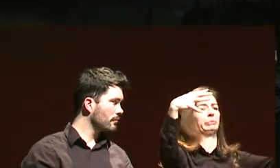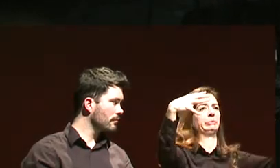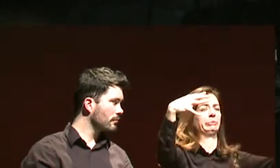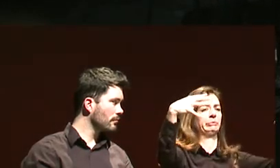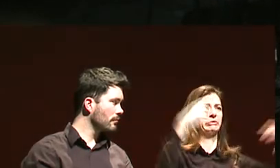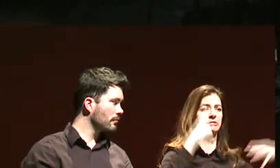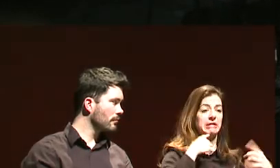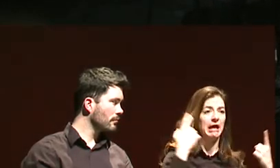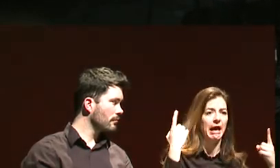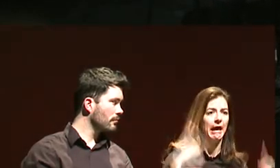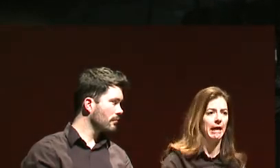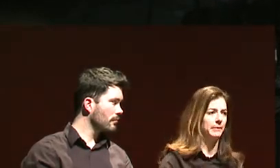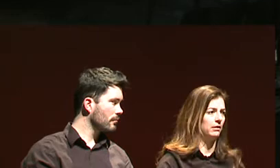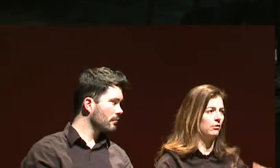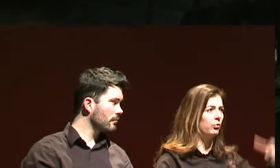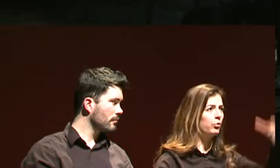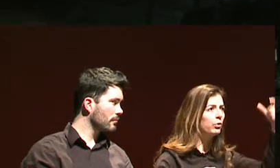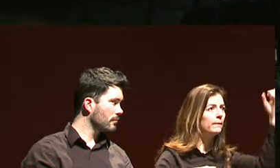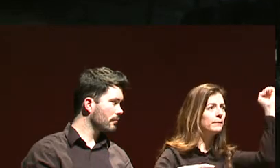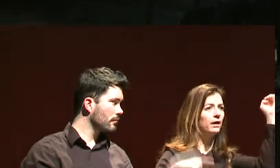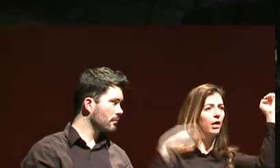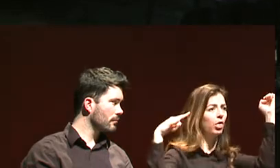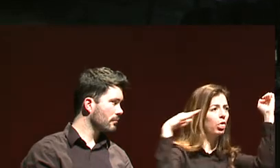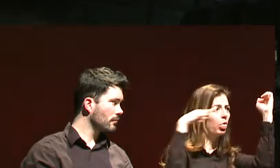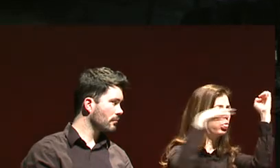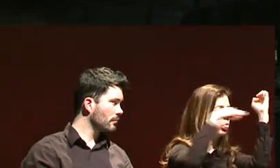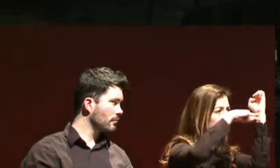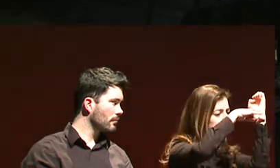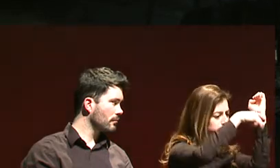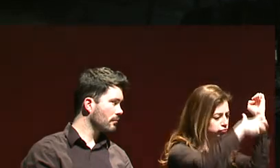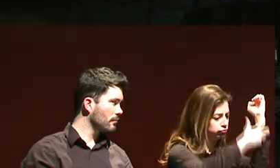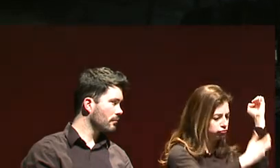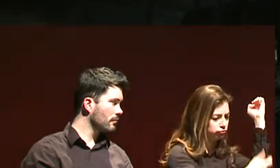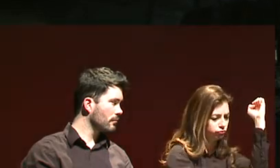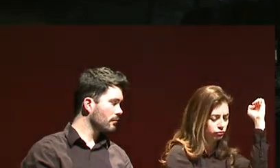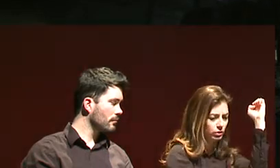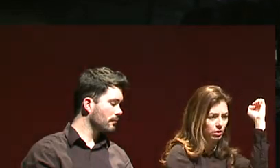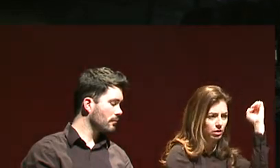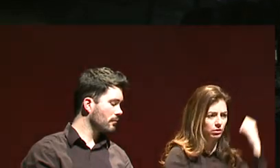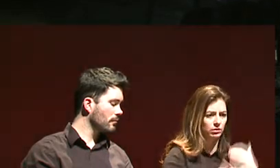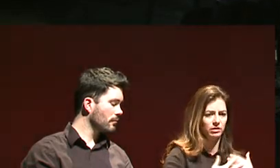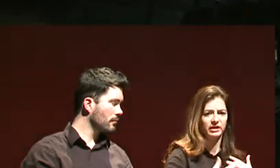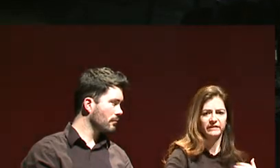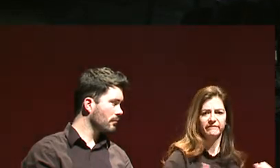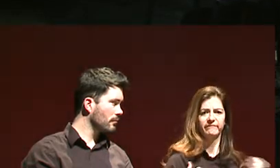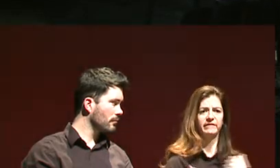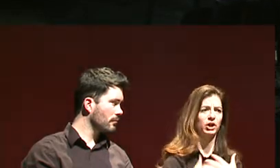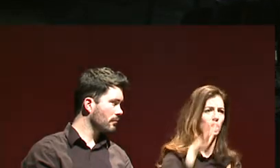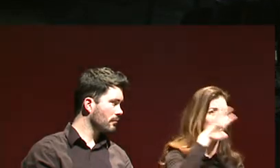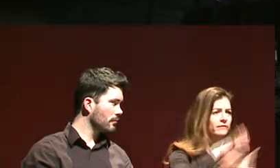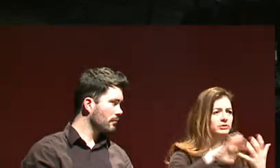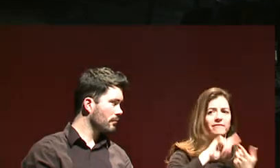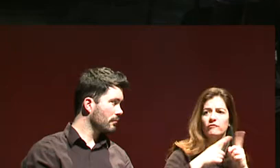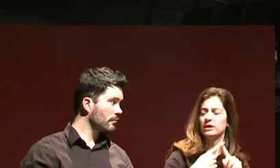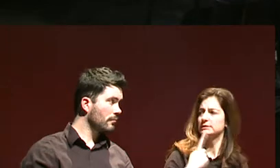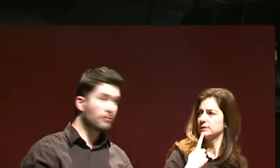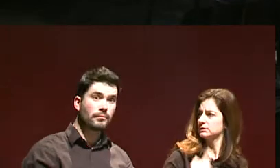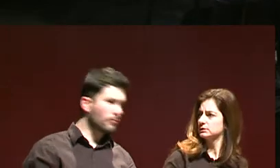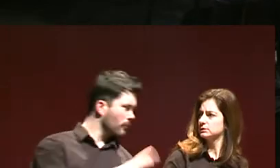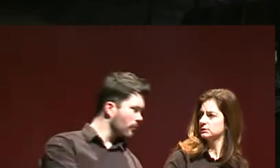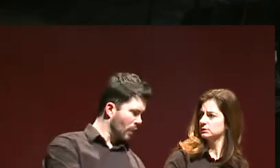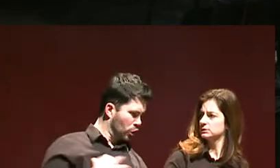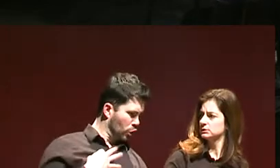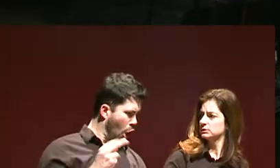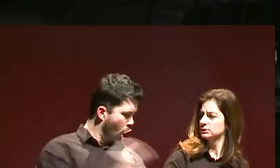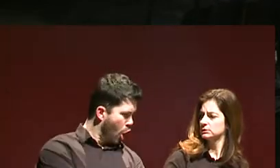has flown in to Tower One. In the confusion and fear that follows, my friend says, "Maha, your shirt."